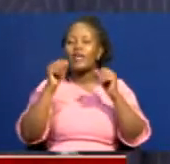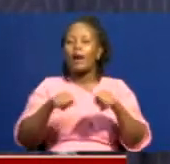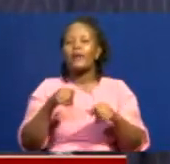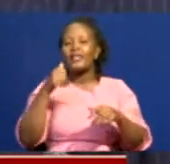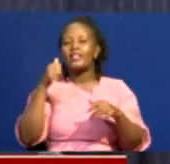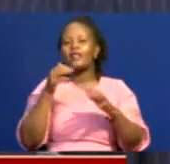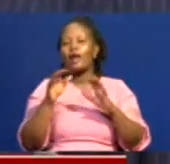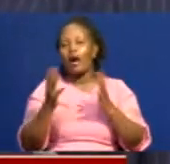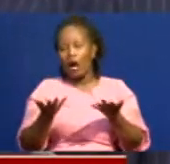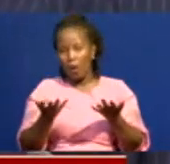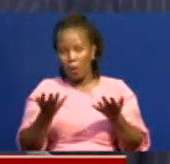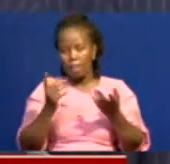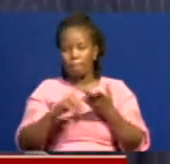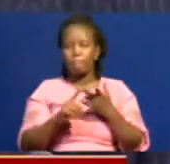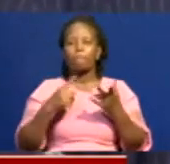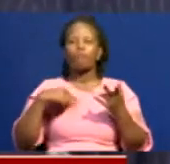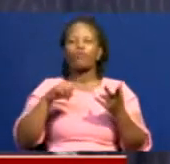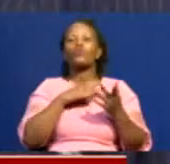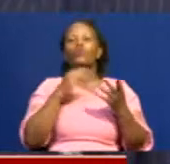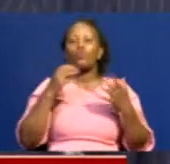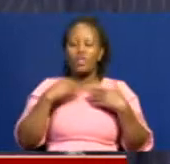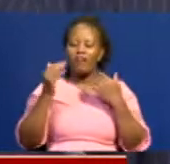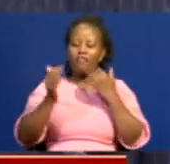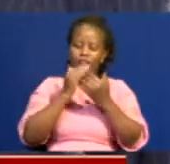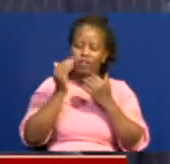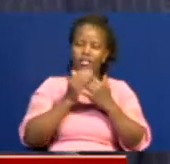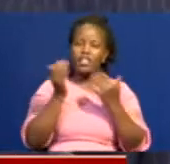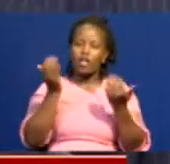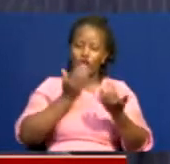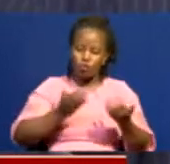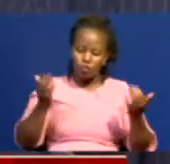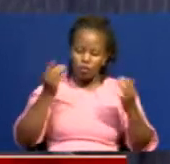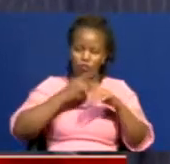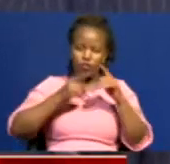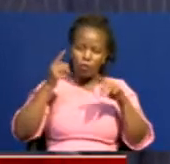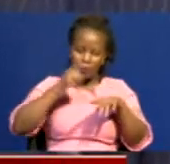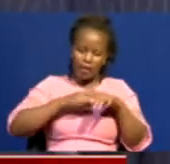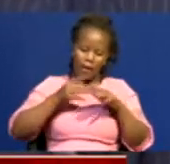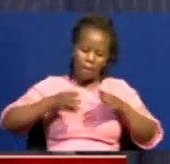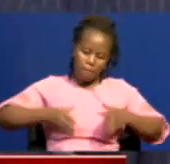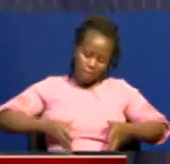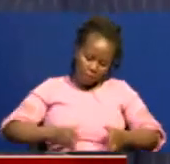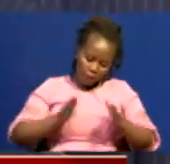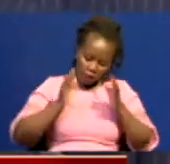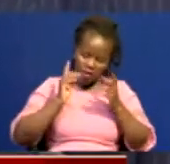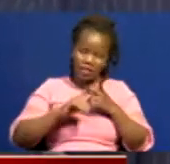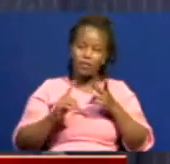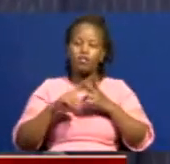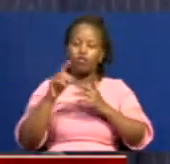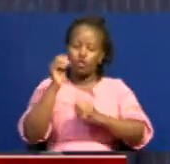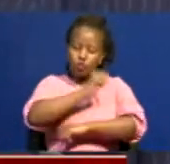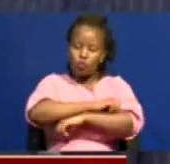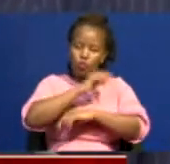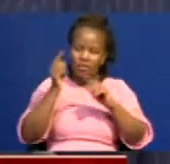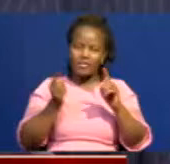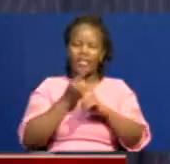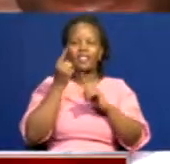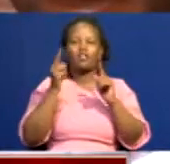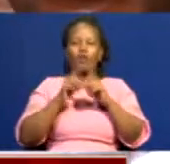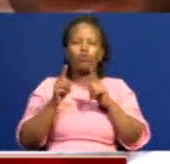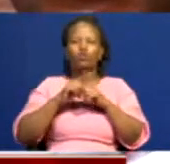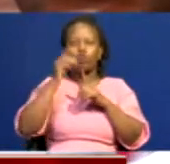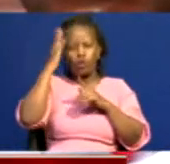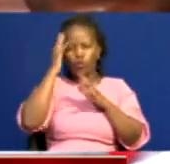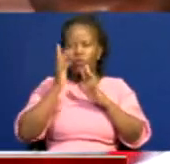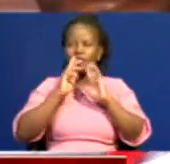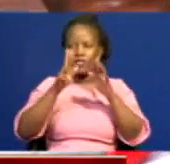children. We have worked with the children since they were born, since they started school. We know what they were capable of doing.